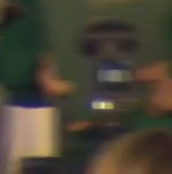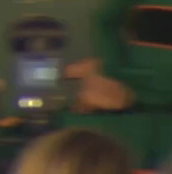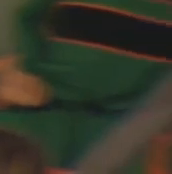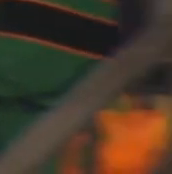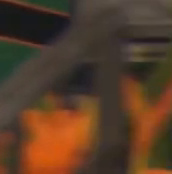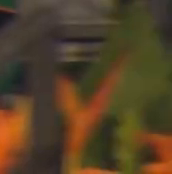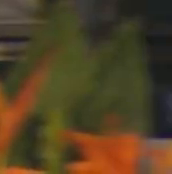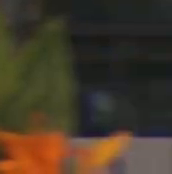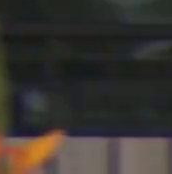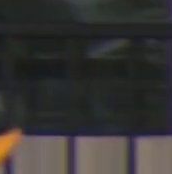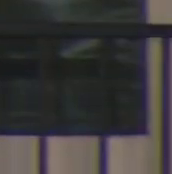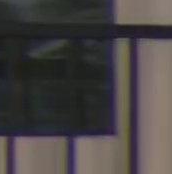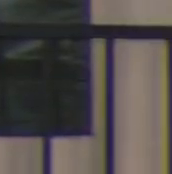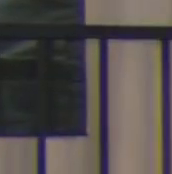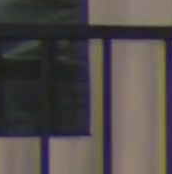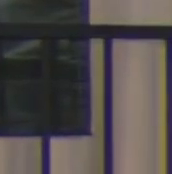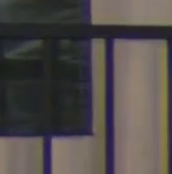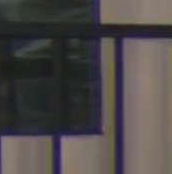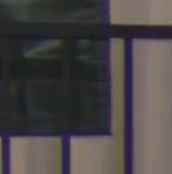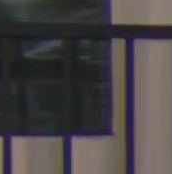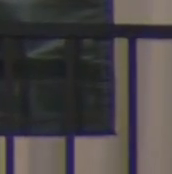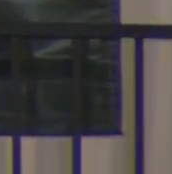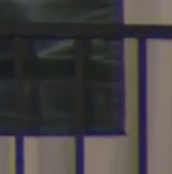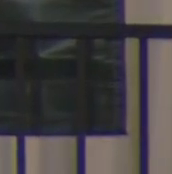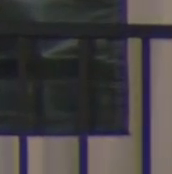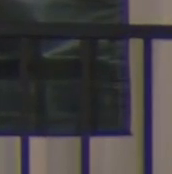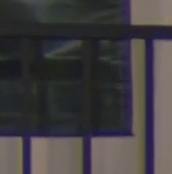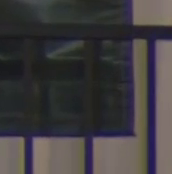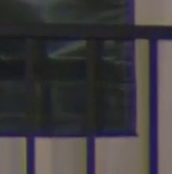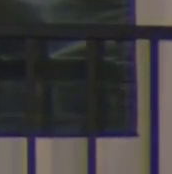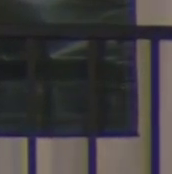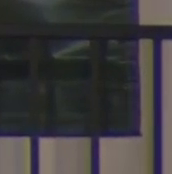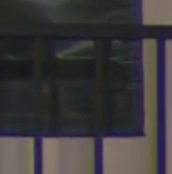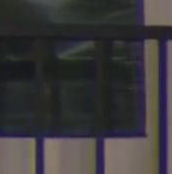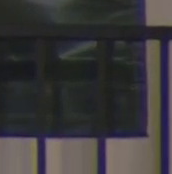And our final doctoral candidate, Dr. Donna Marie White.